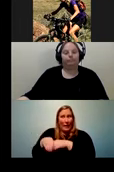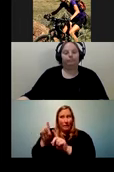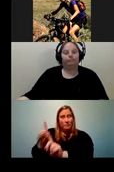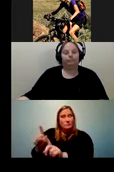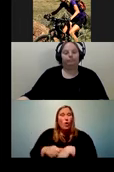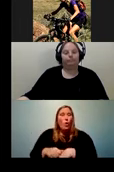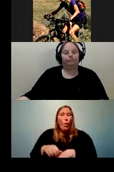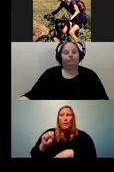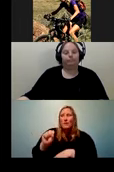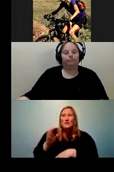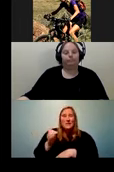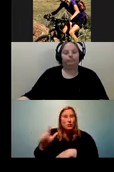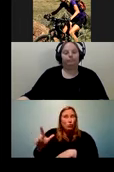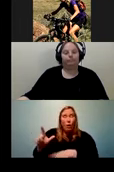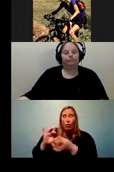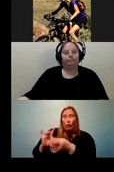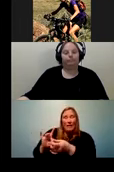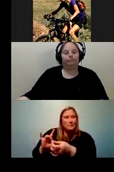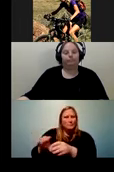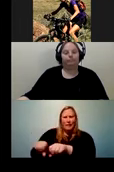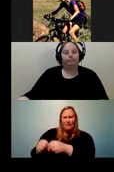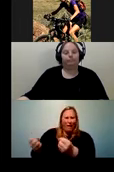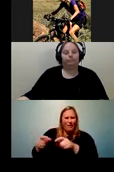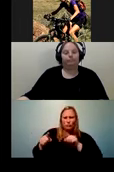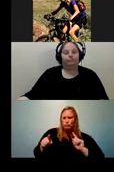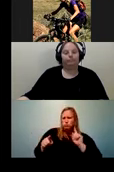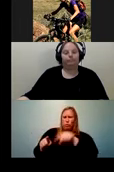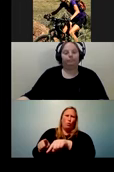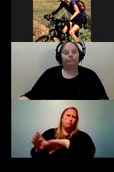violation. Giving someone money.